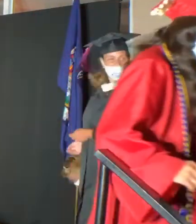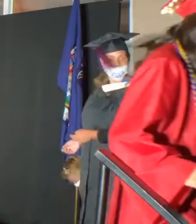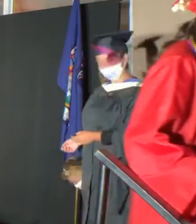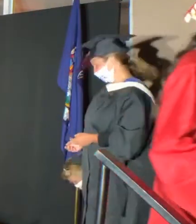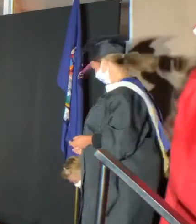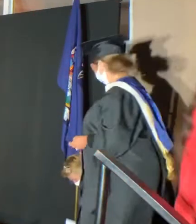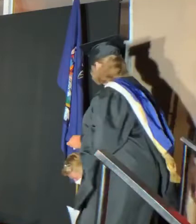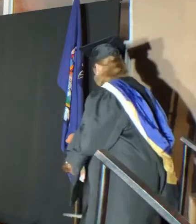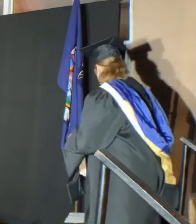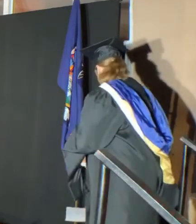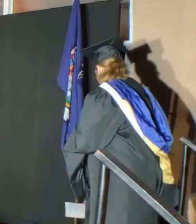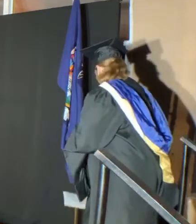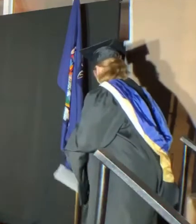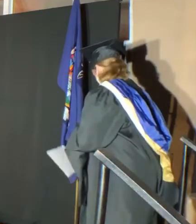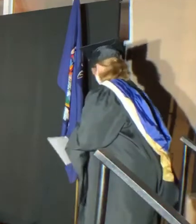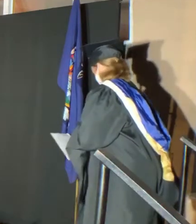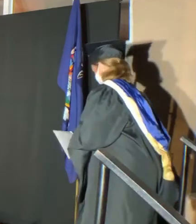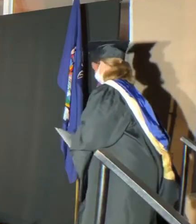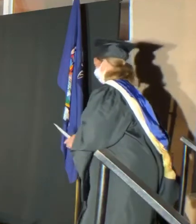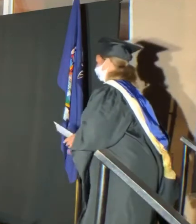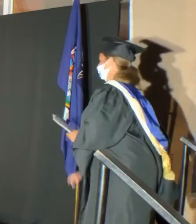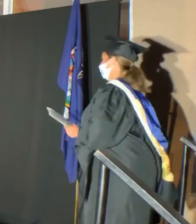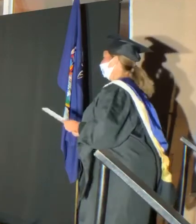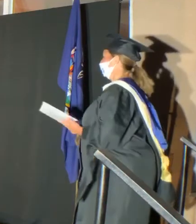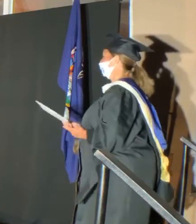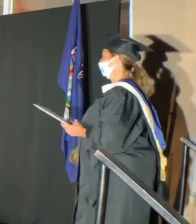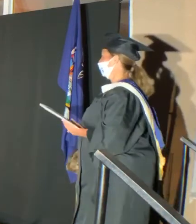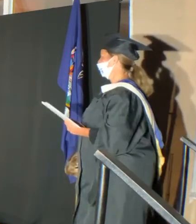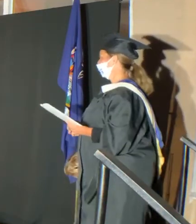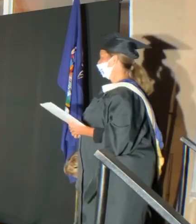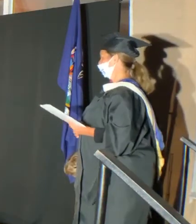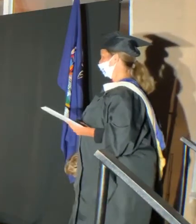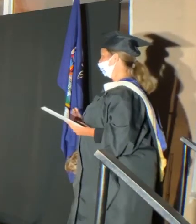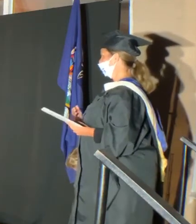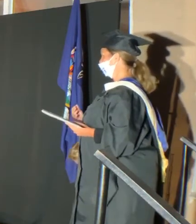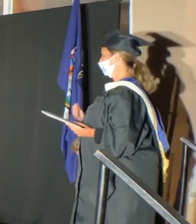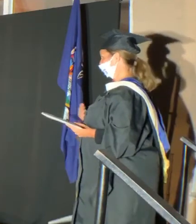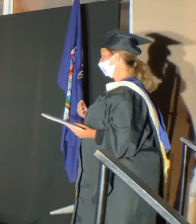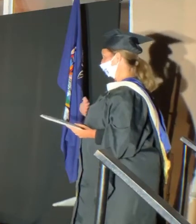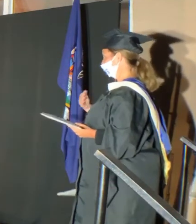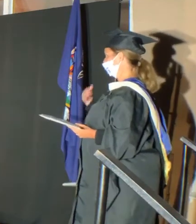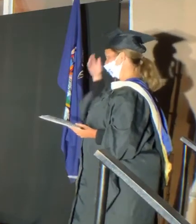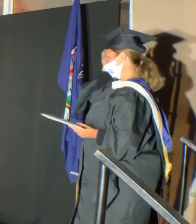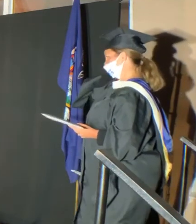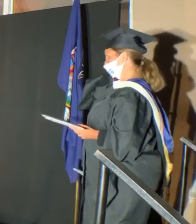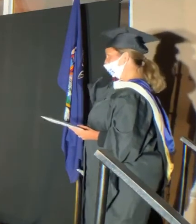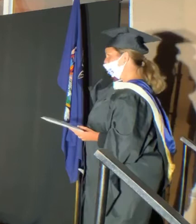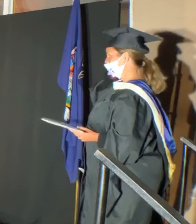Okay, come on over here. I love the hat. Go right on the table.